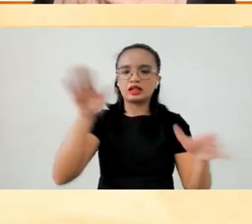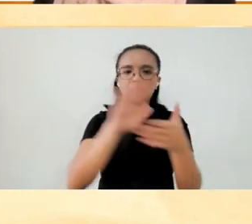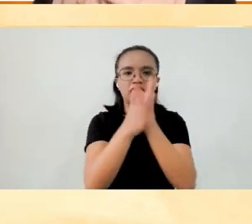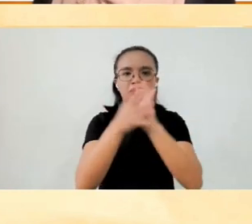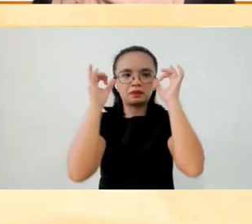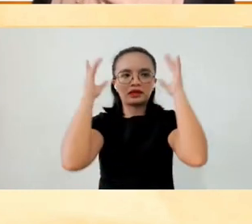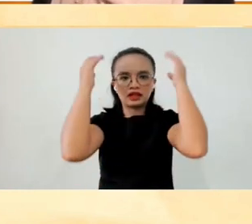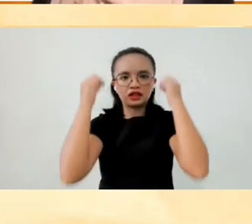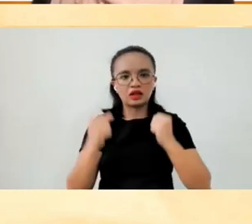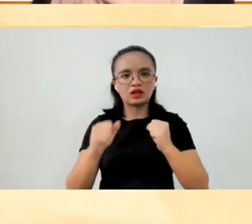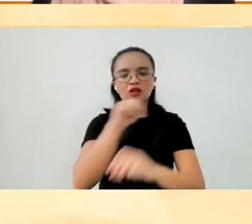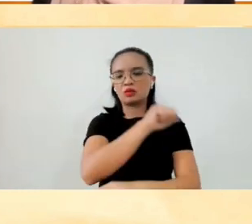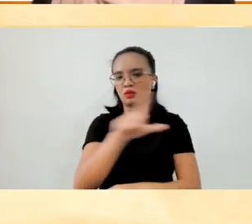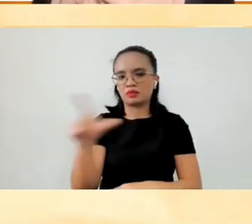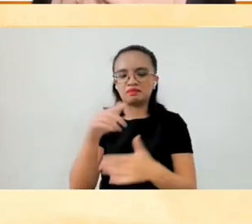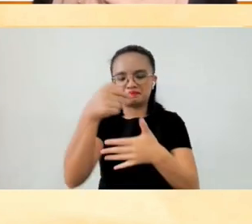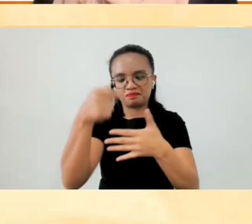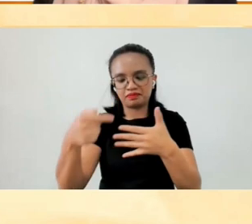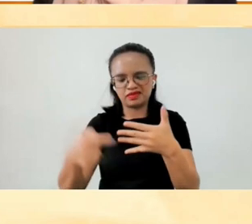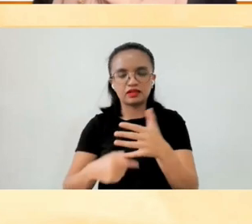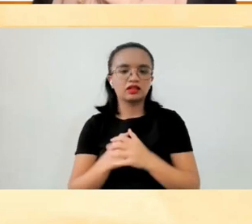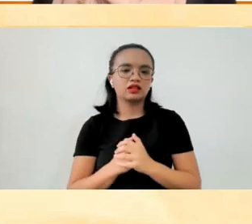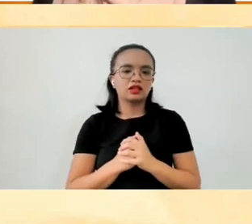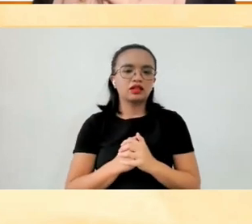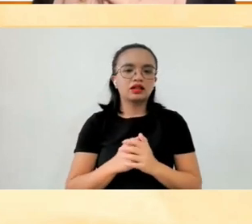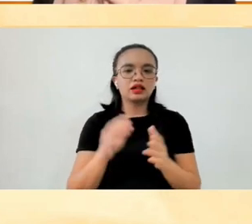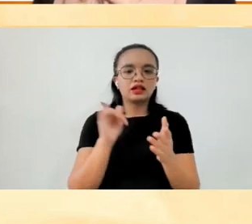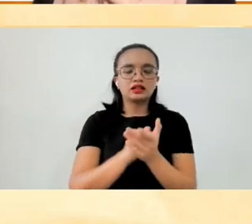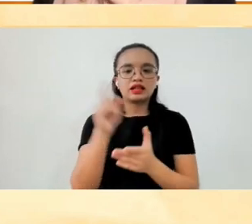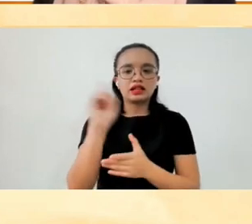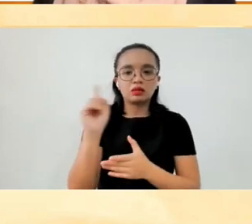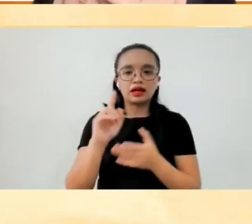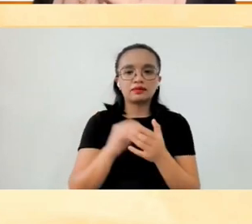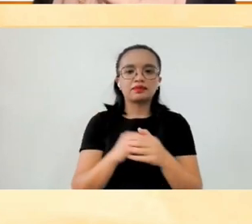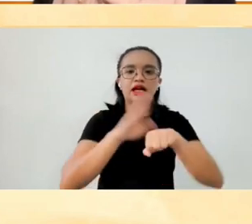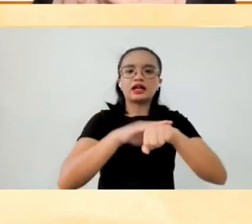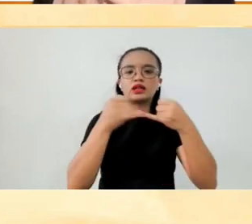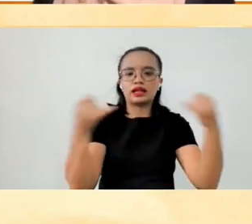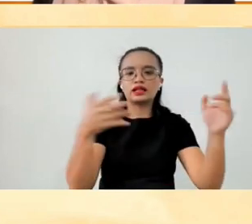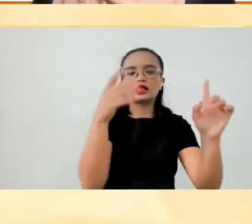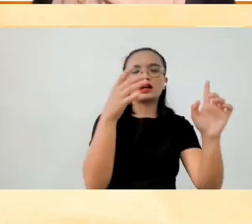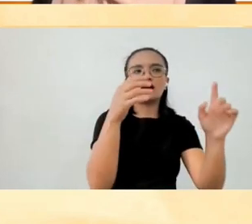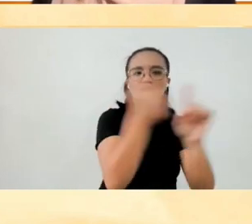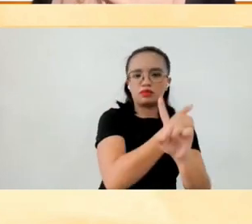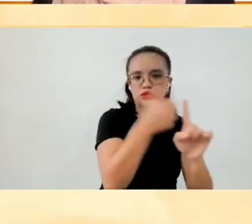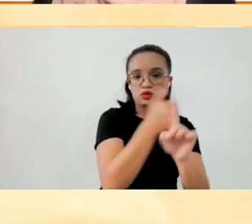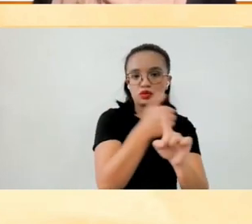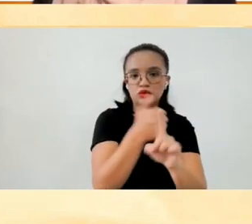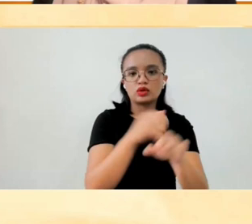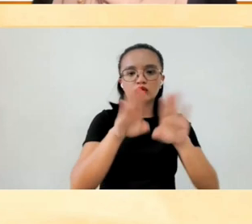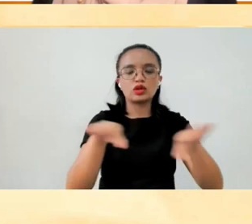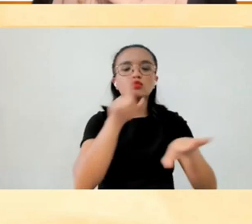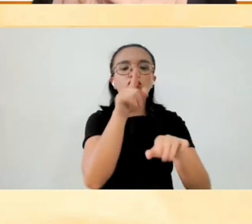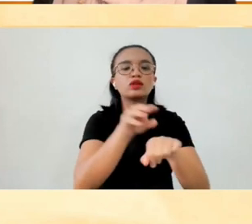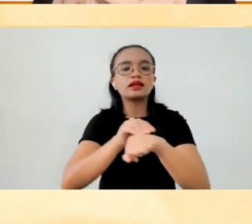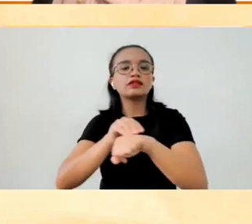all of that. So it's a form of online abuse of children that affects